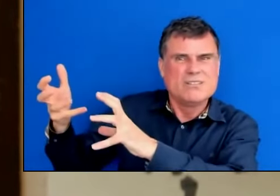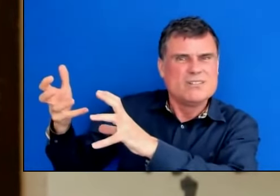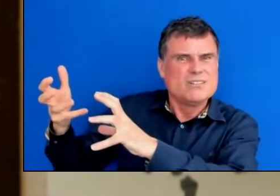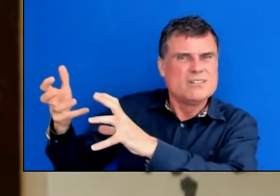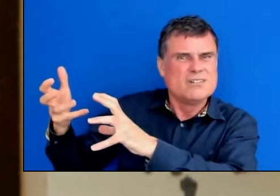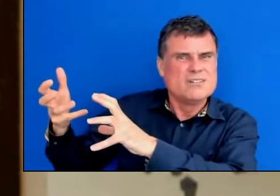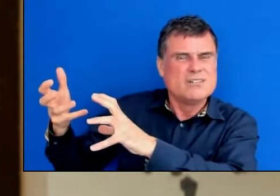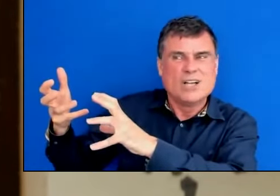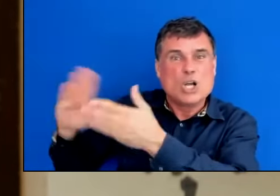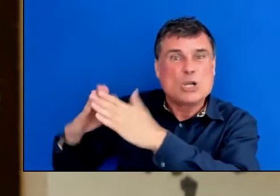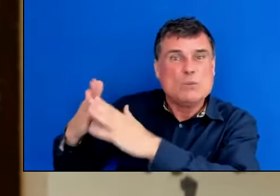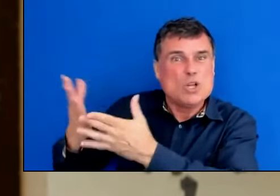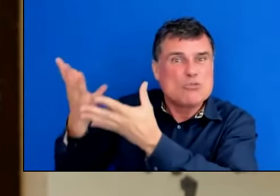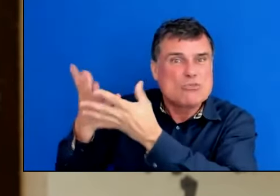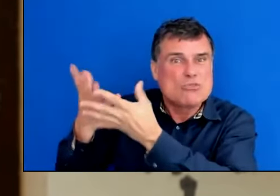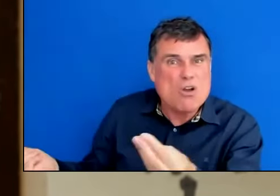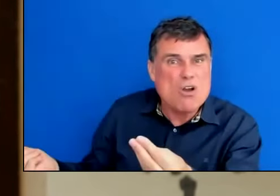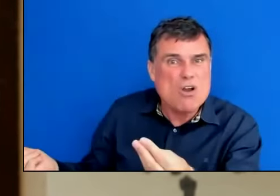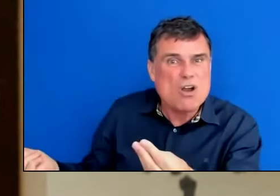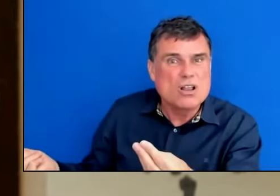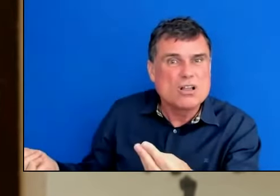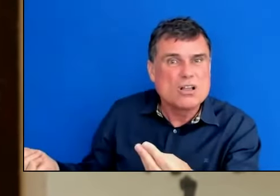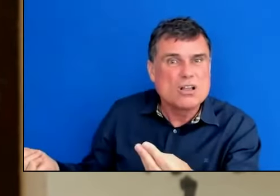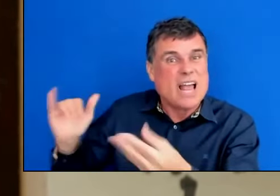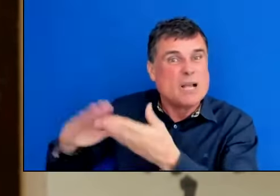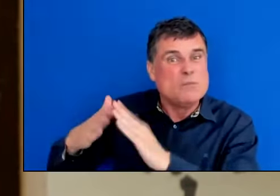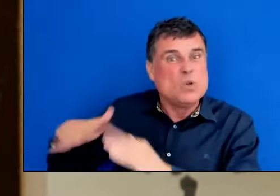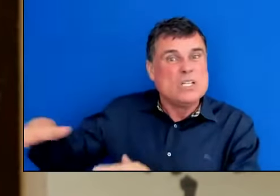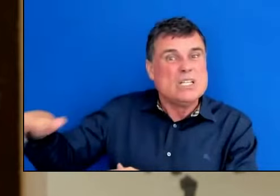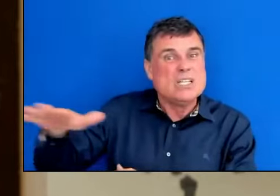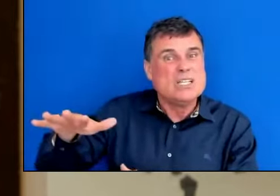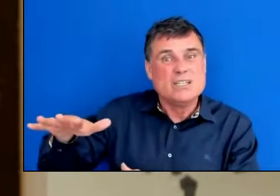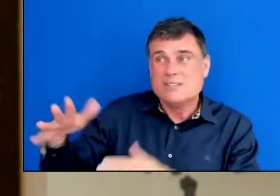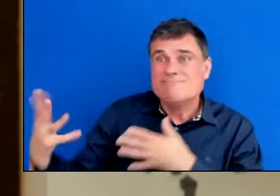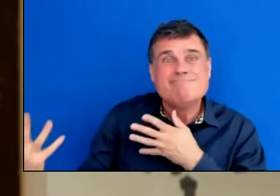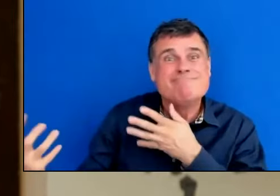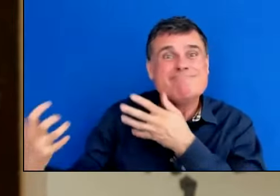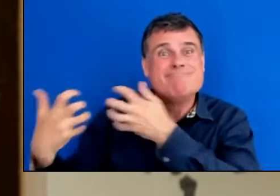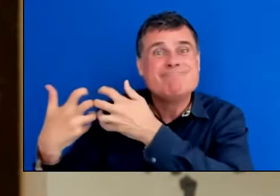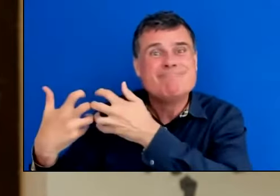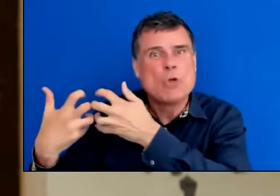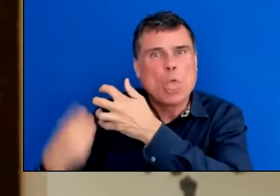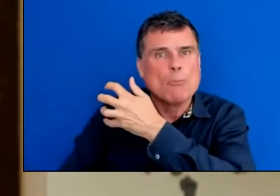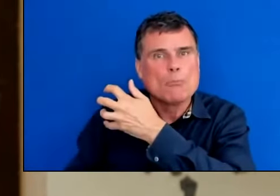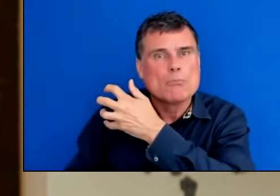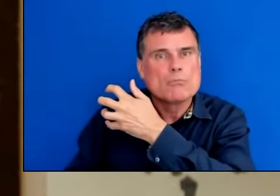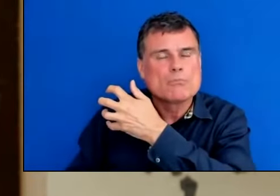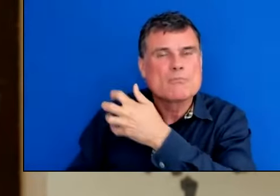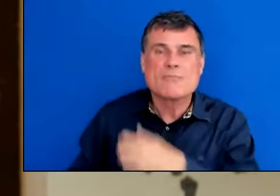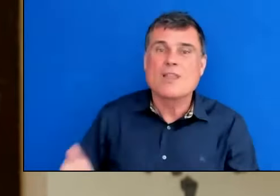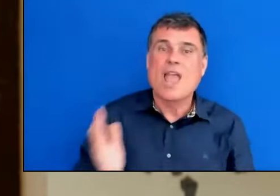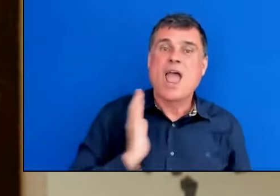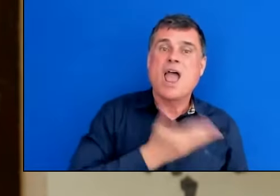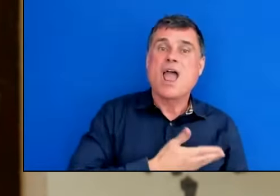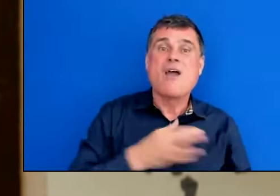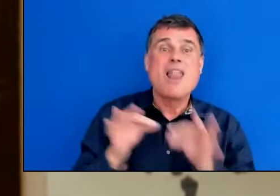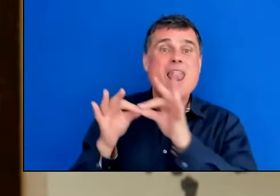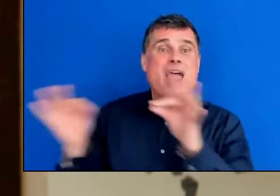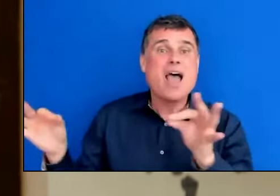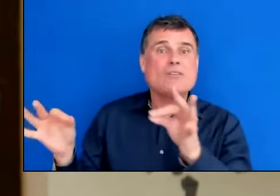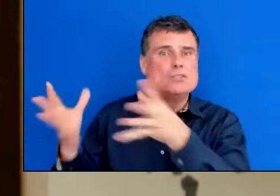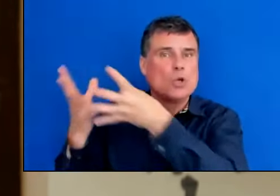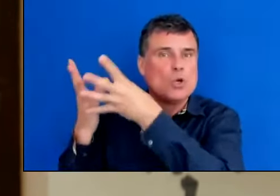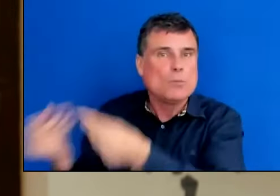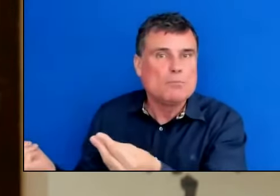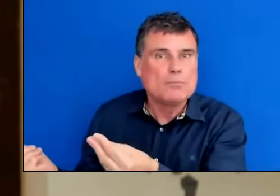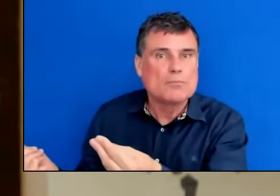our community where we had a strong sense of belonging. We lost our language so